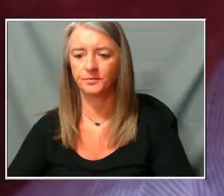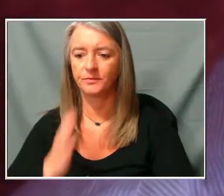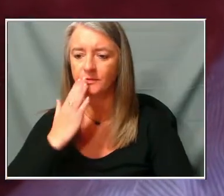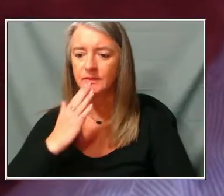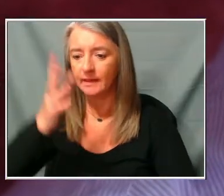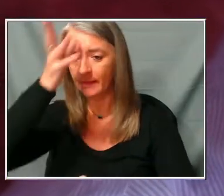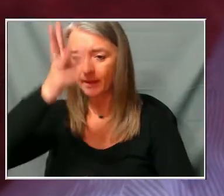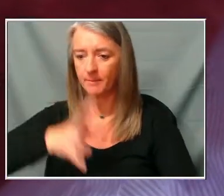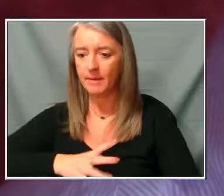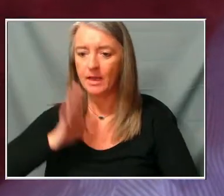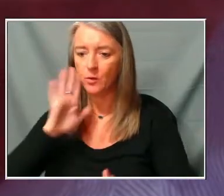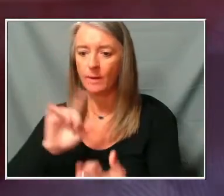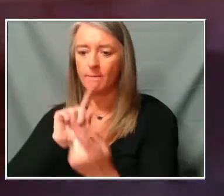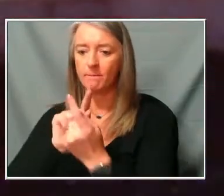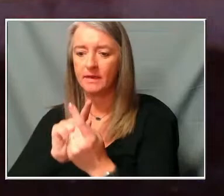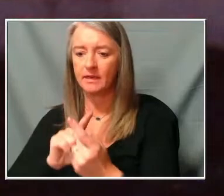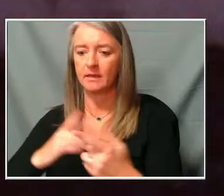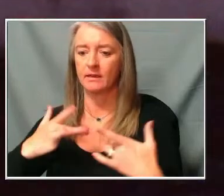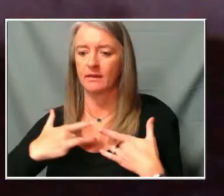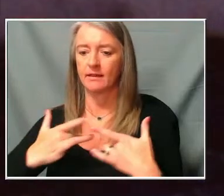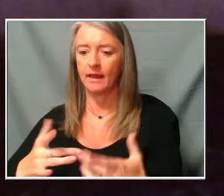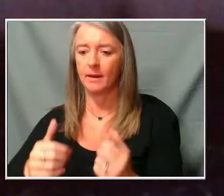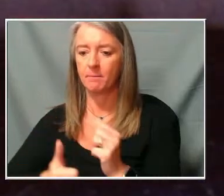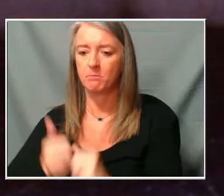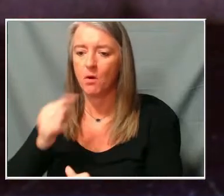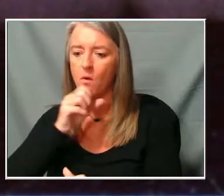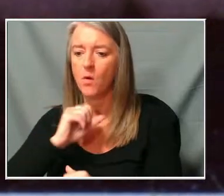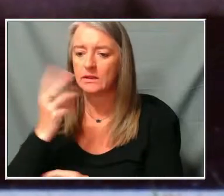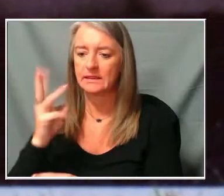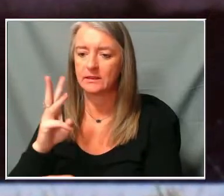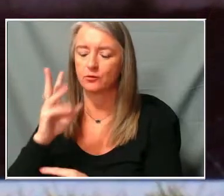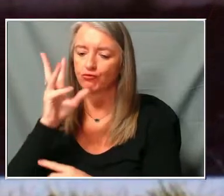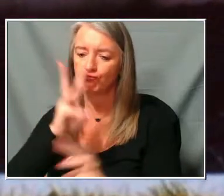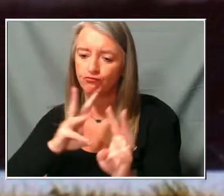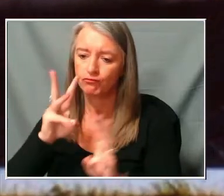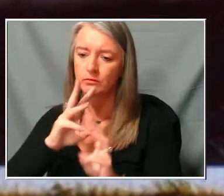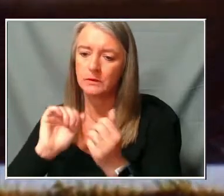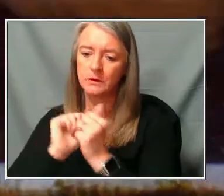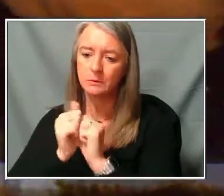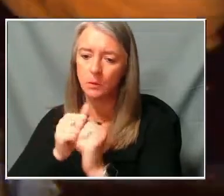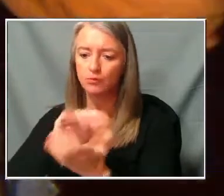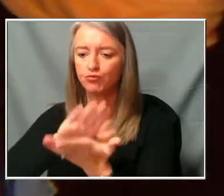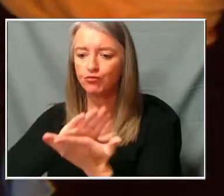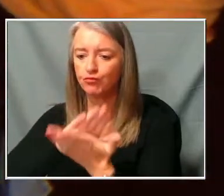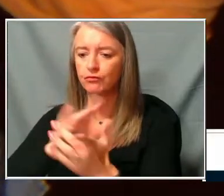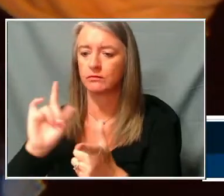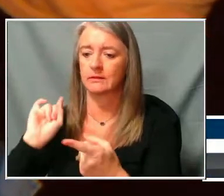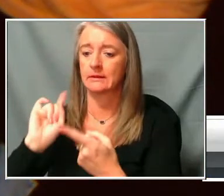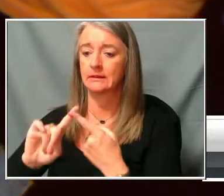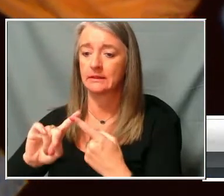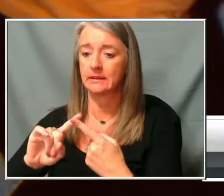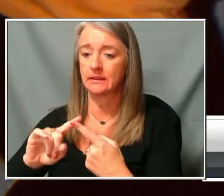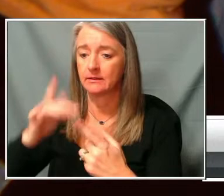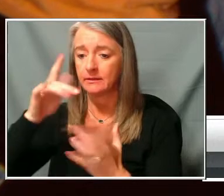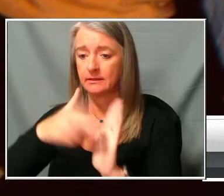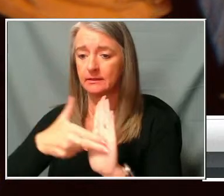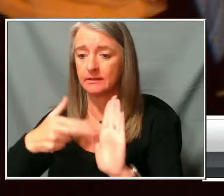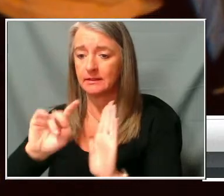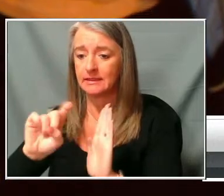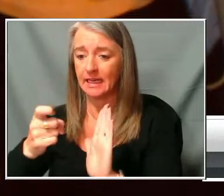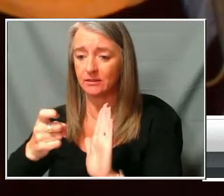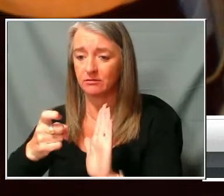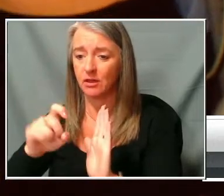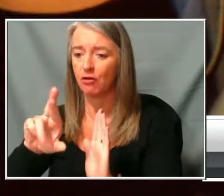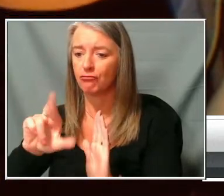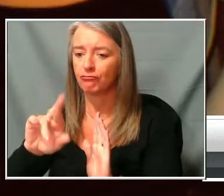man you're about to meet was like most 16-year-olds, worried about sports and school until his diagnosis. He had a rare cancer.